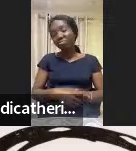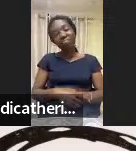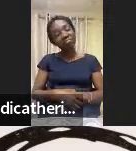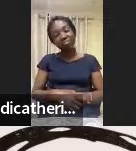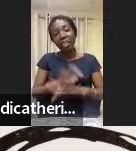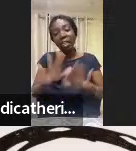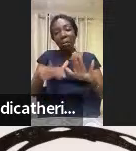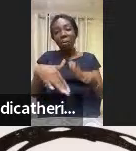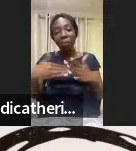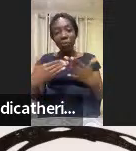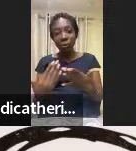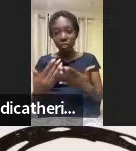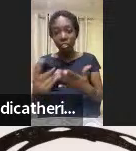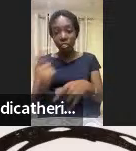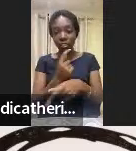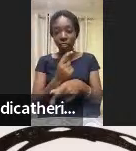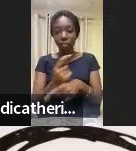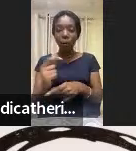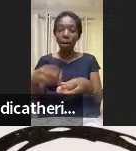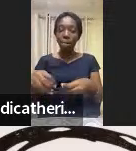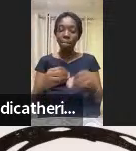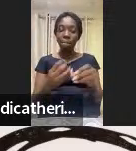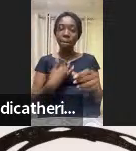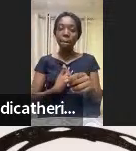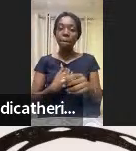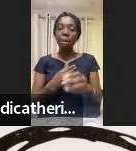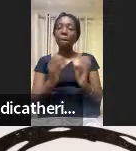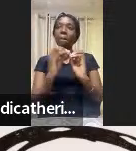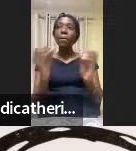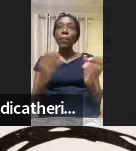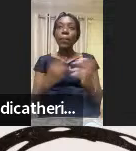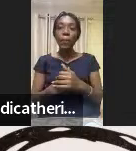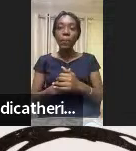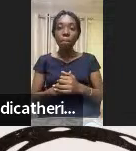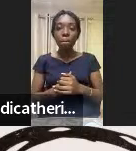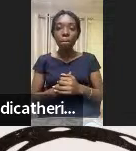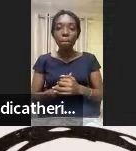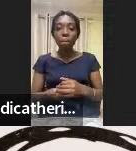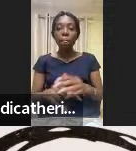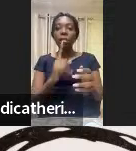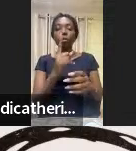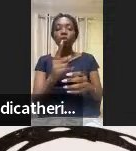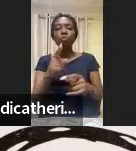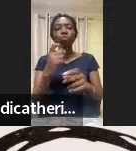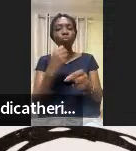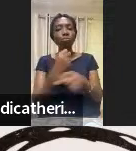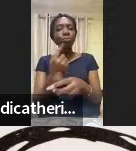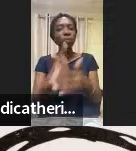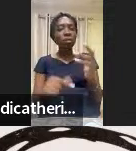whatever training opportunities are there. So how can we innovate when it comes to learning and development?